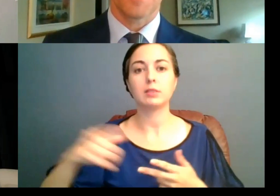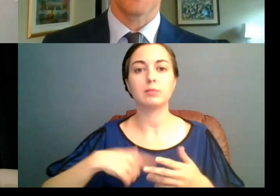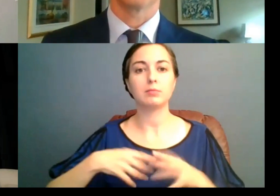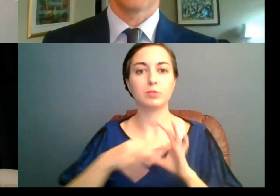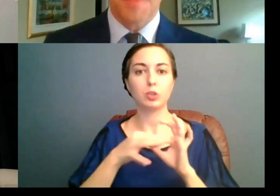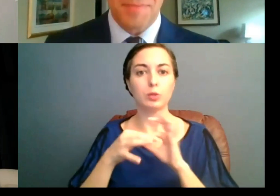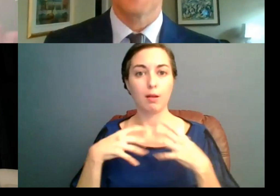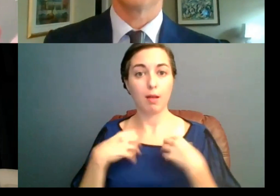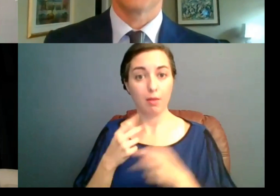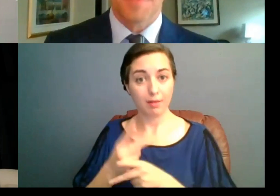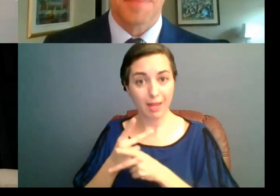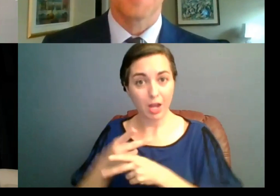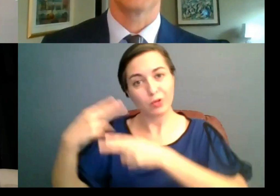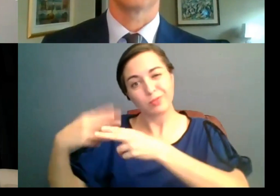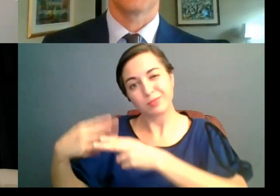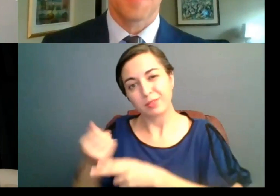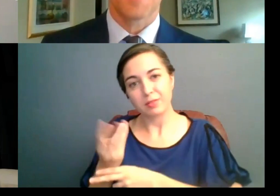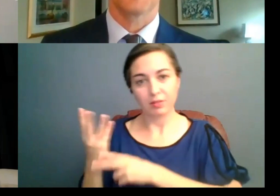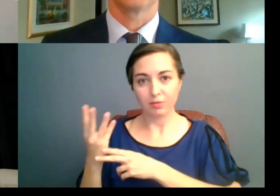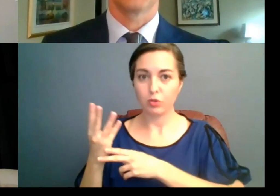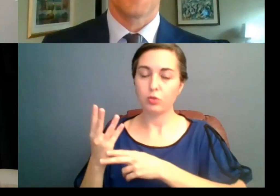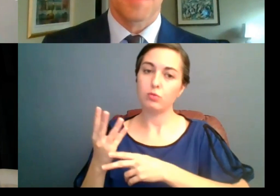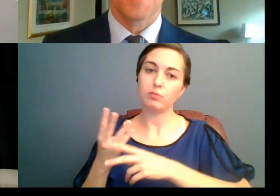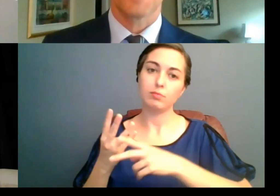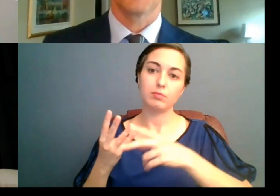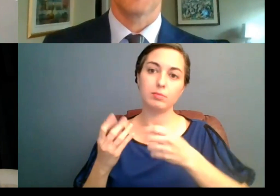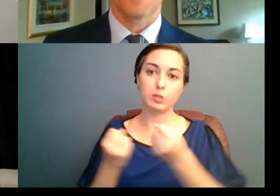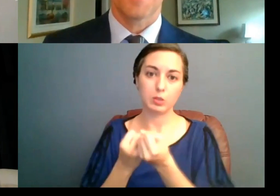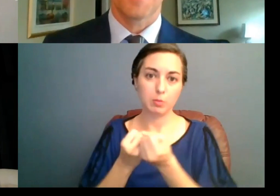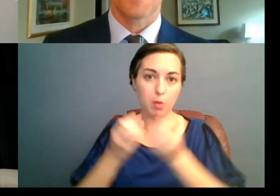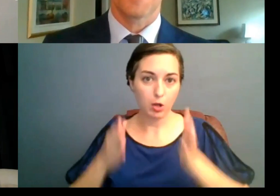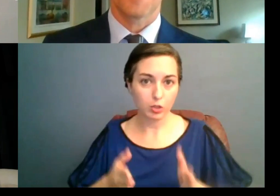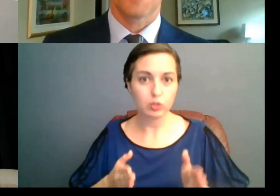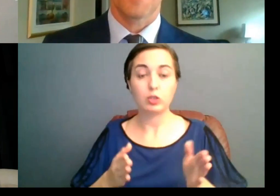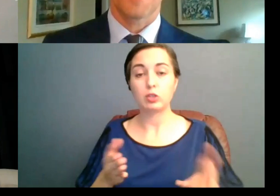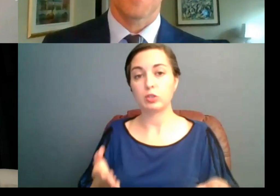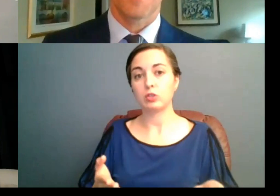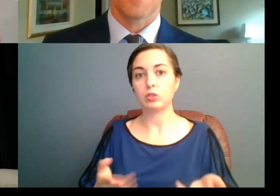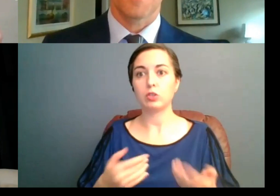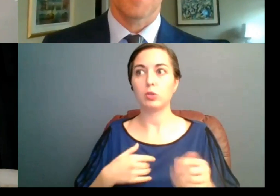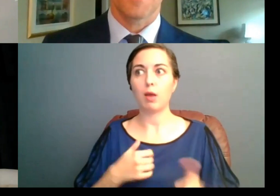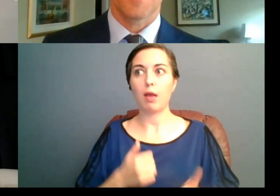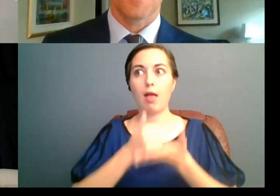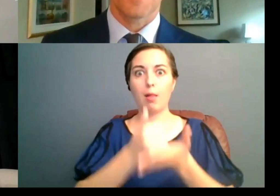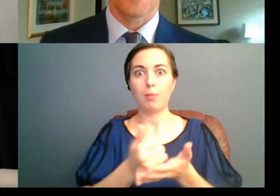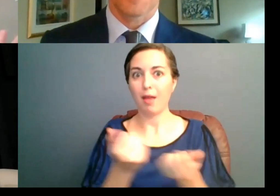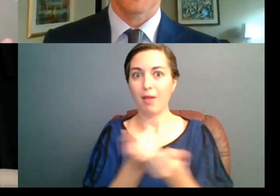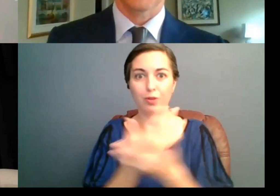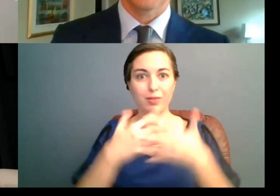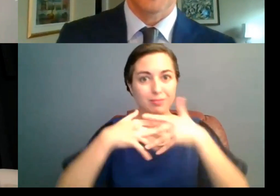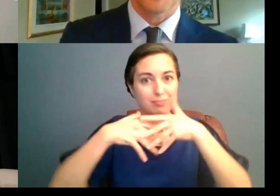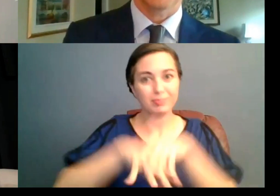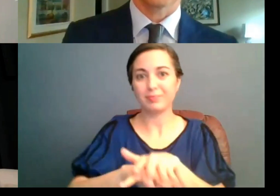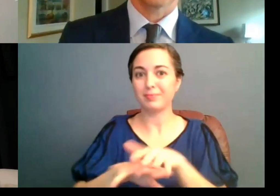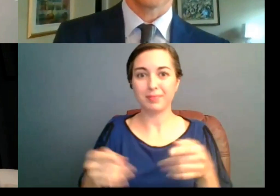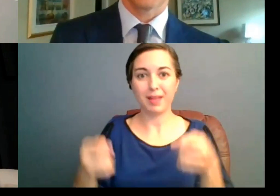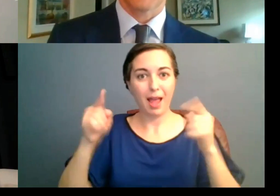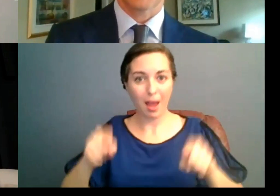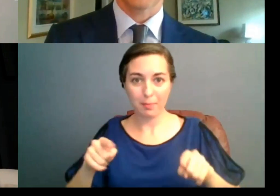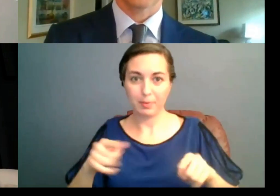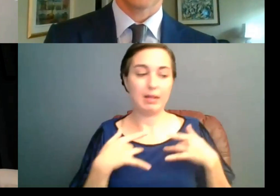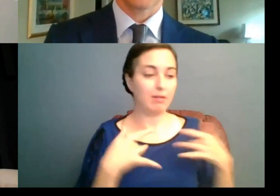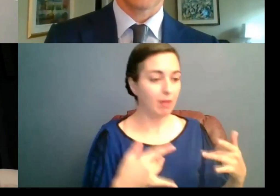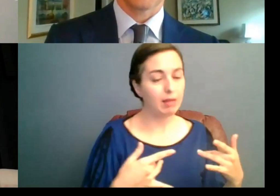a few, to bring this to life, whether it's events or tickets or signage or different promotions that we run with